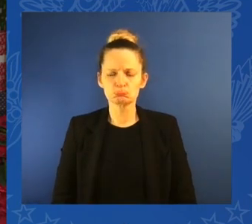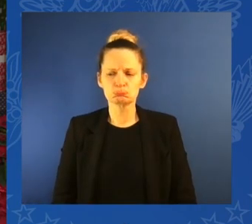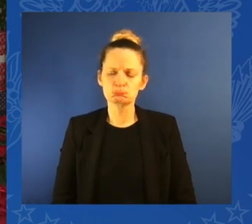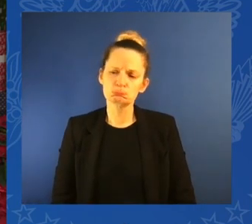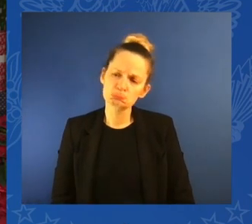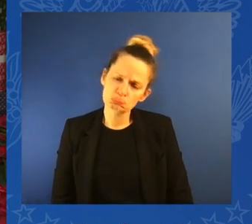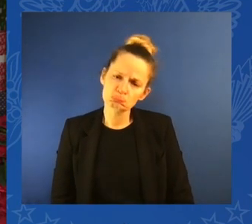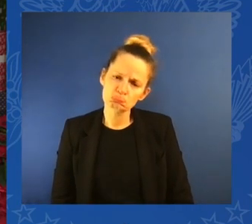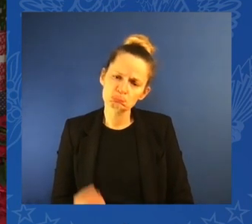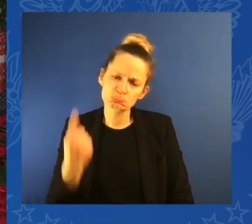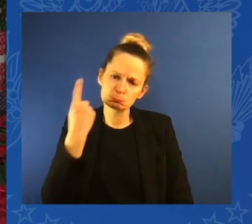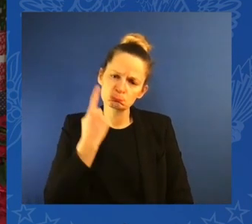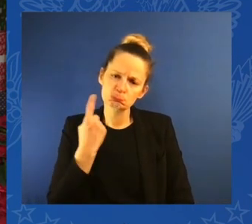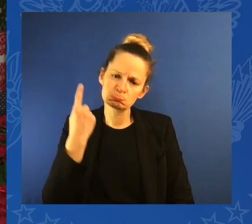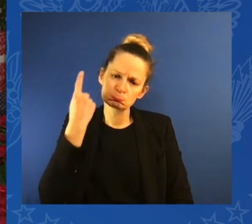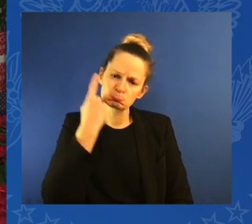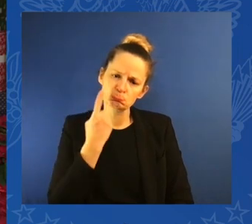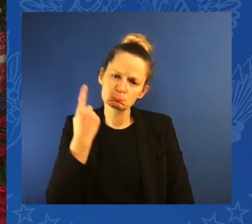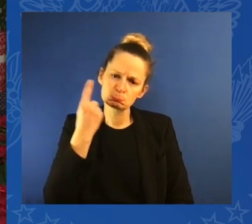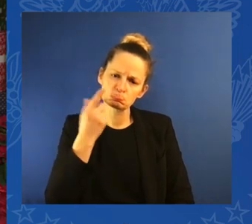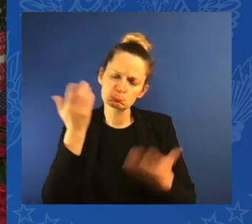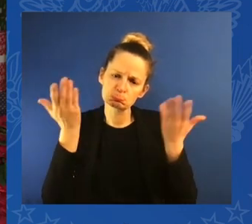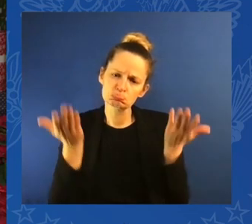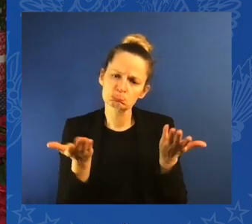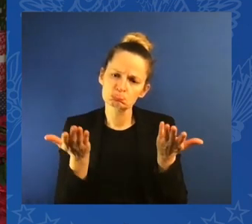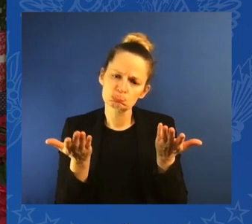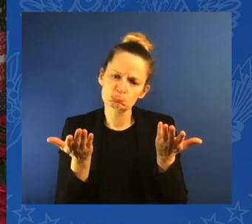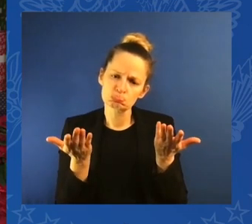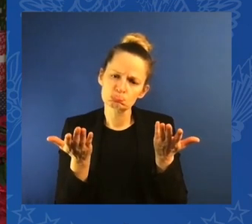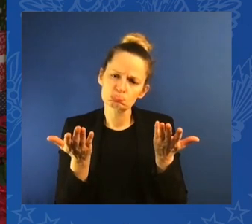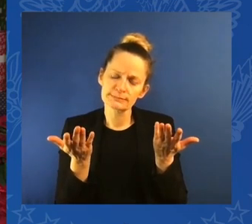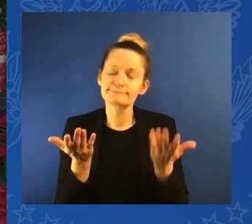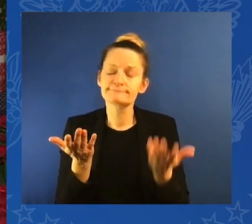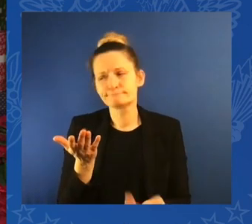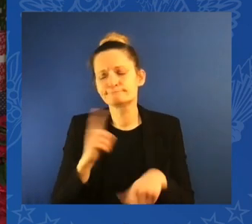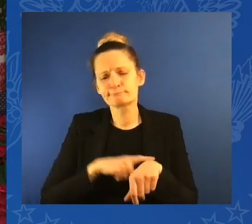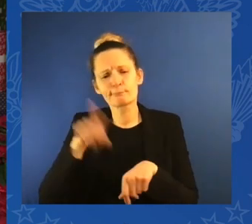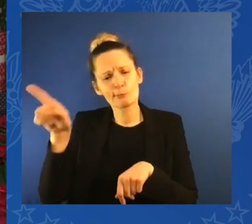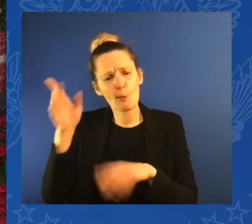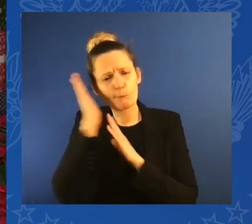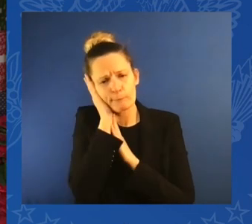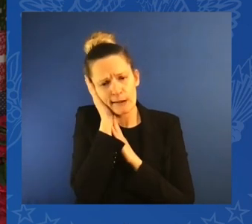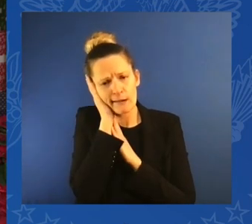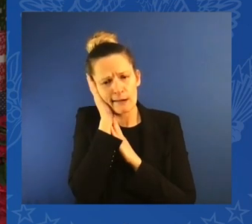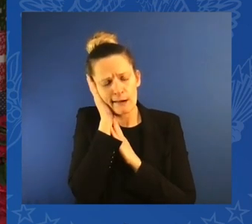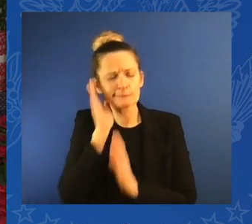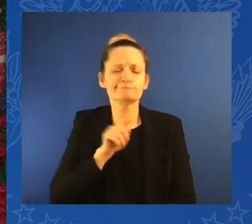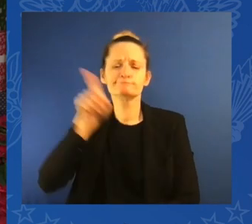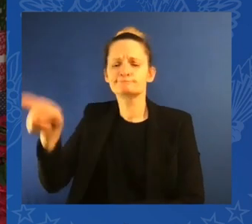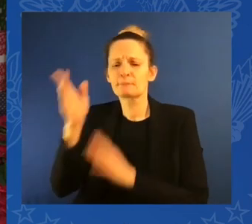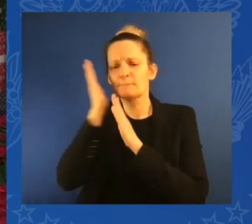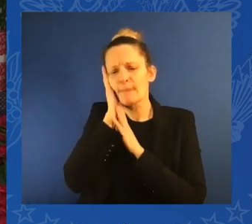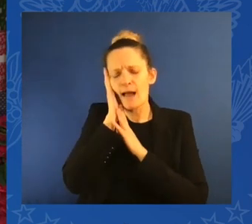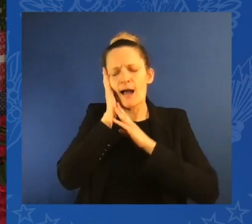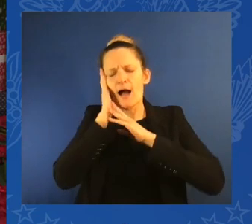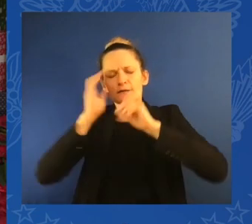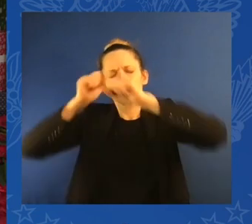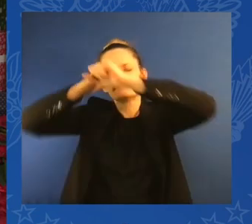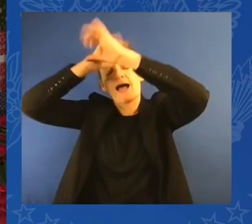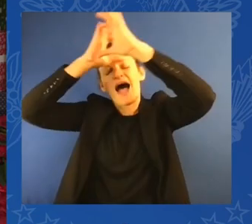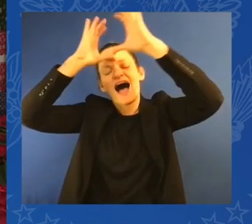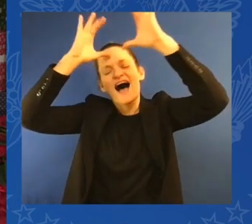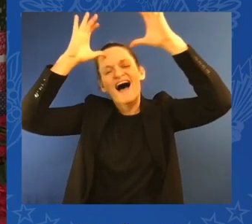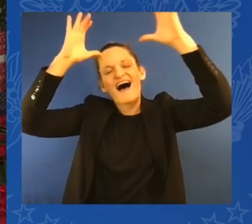While he slept, he dreamed that the sun had melted all the snow away. But when he woke